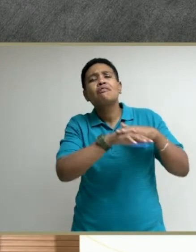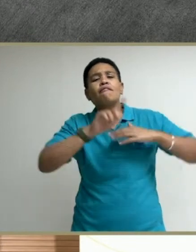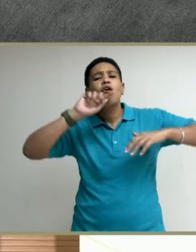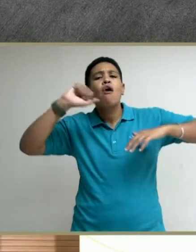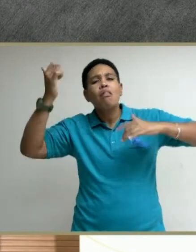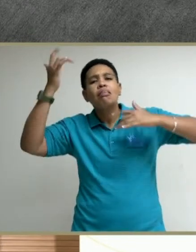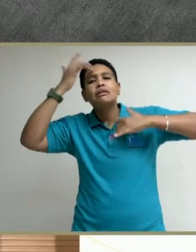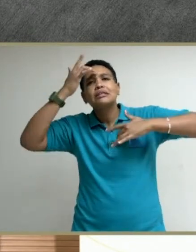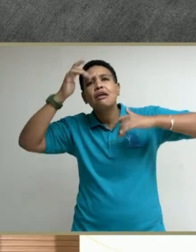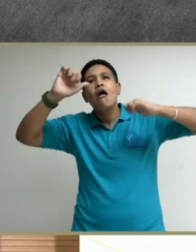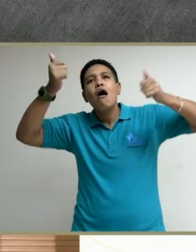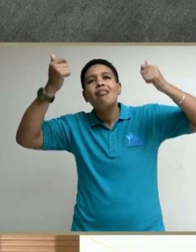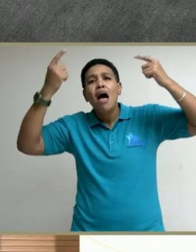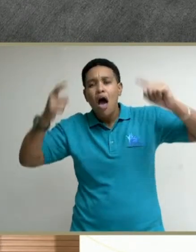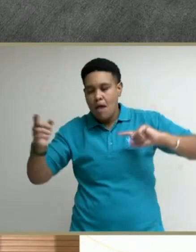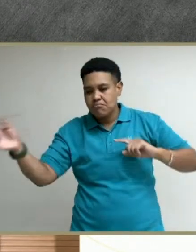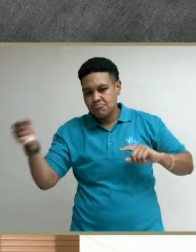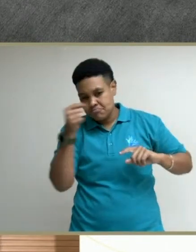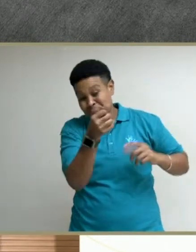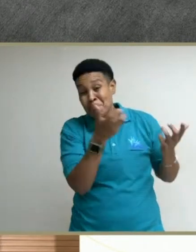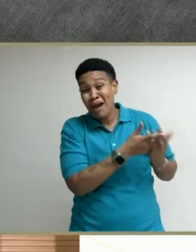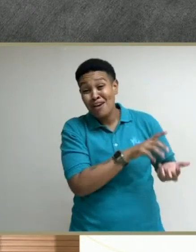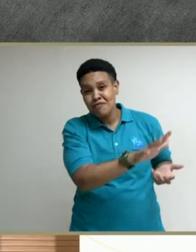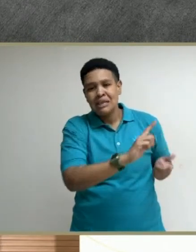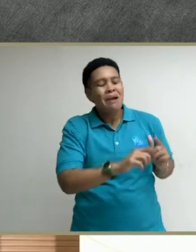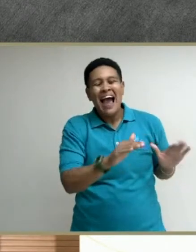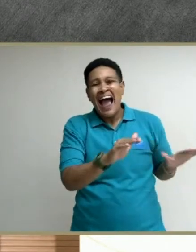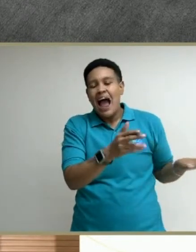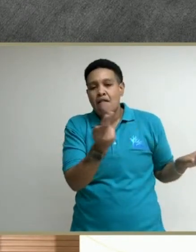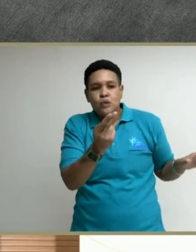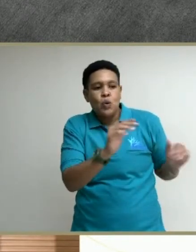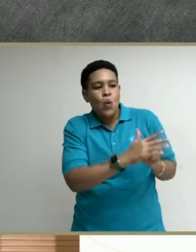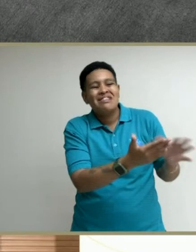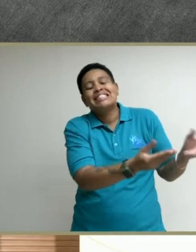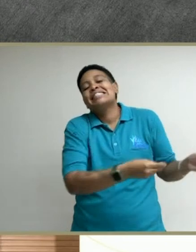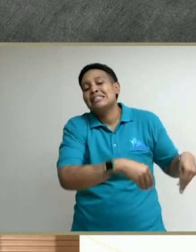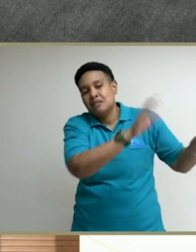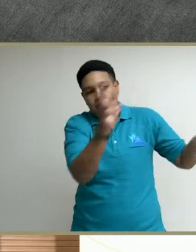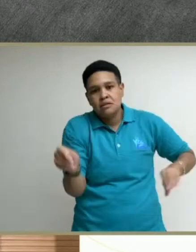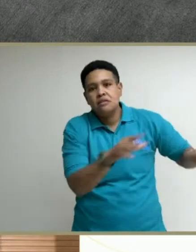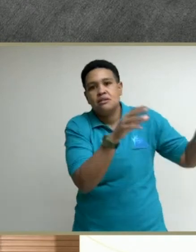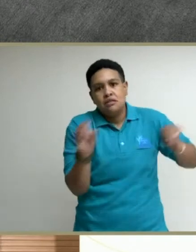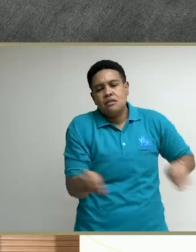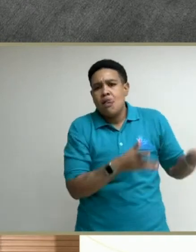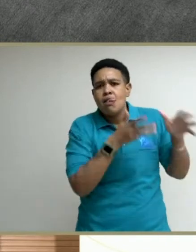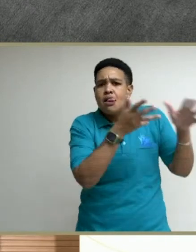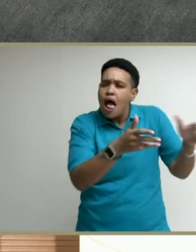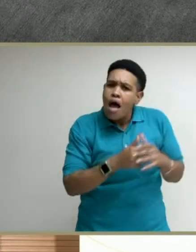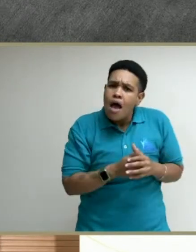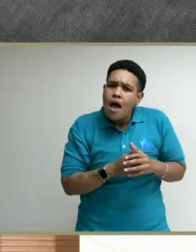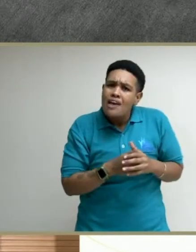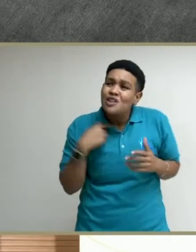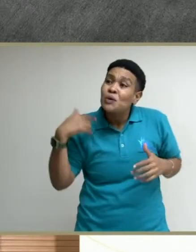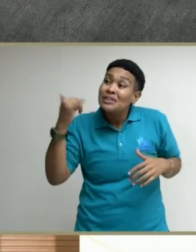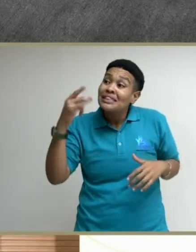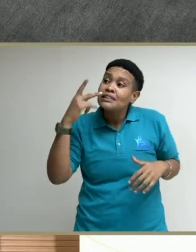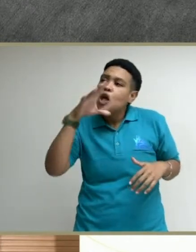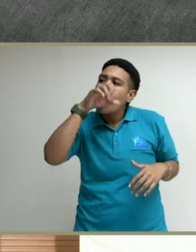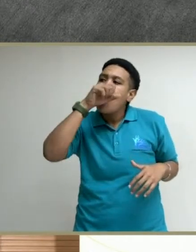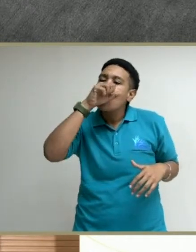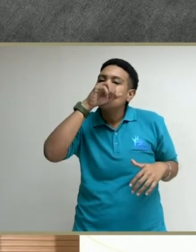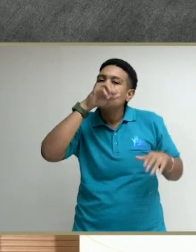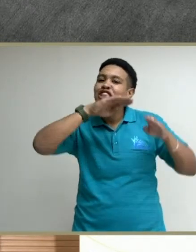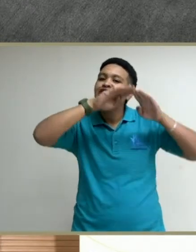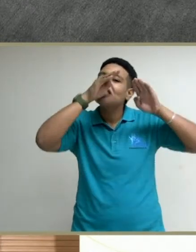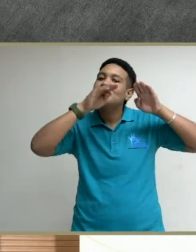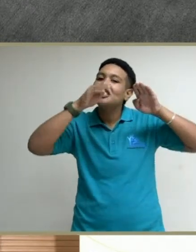that present to the hospital. So, next slide. So you will see here that we are still in the orange band, even